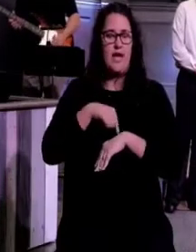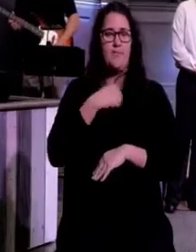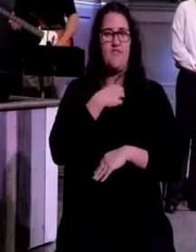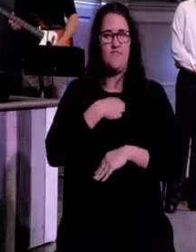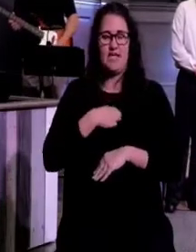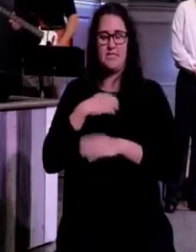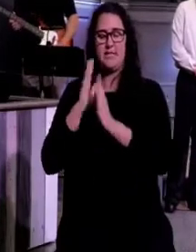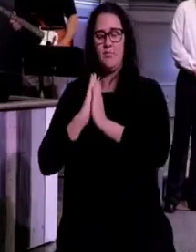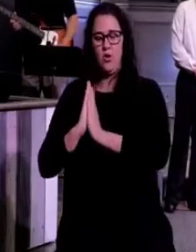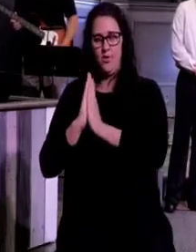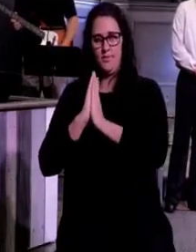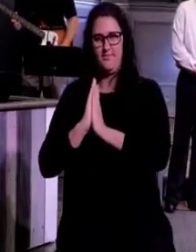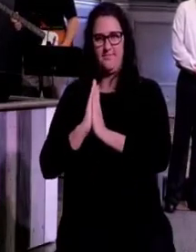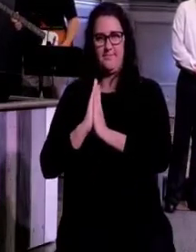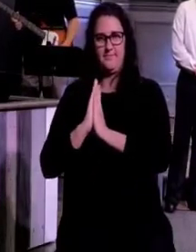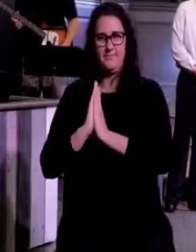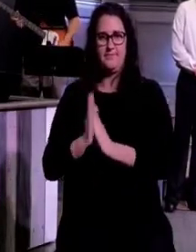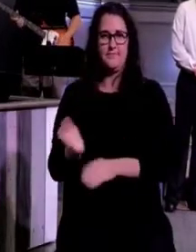prayer.